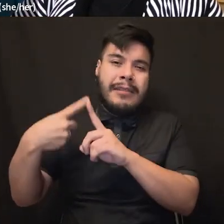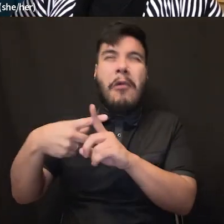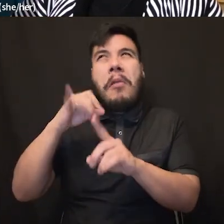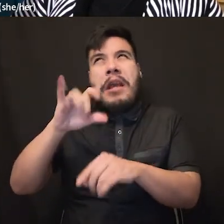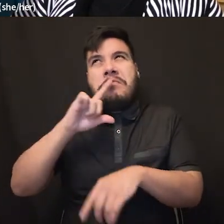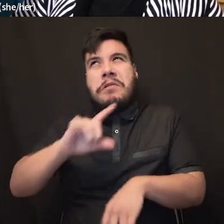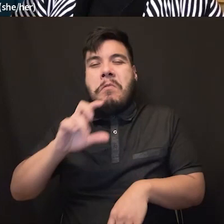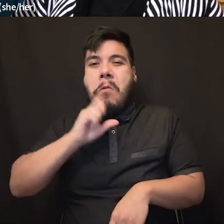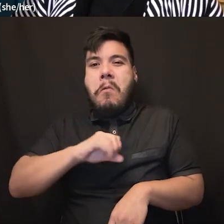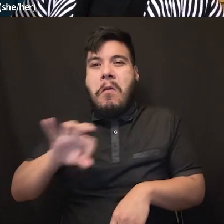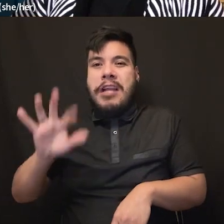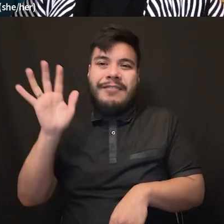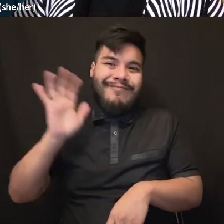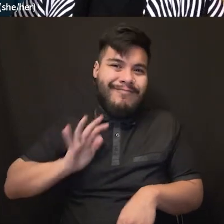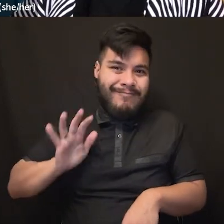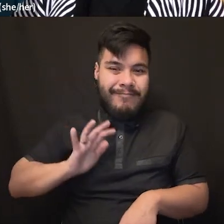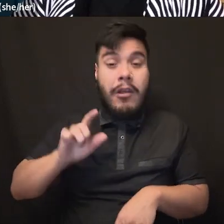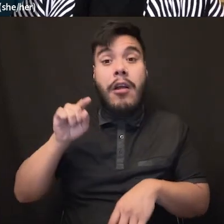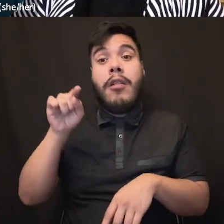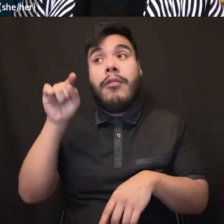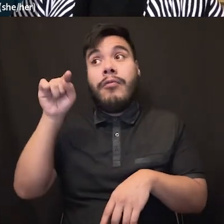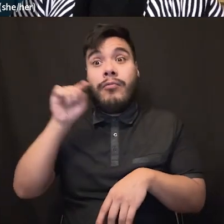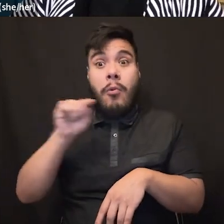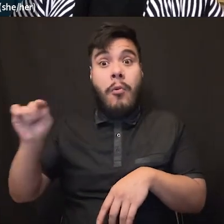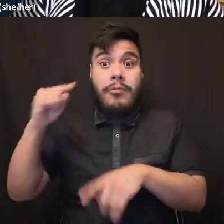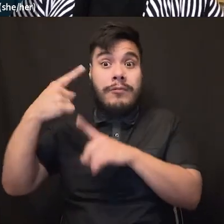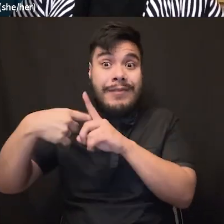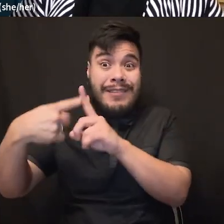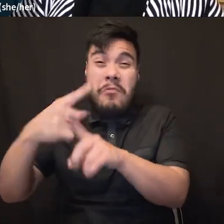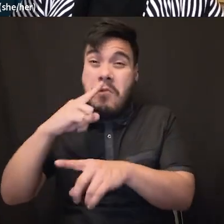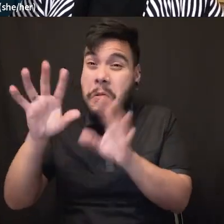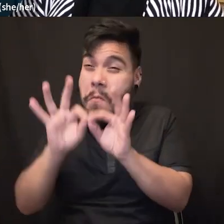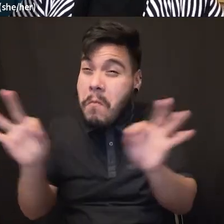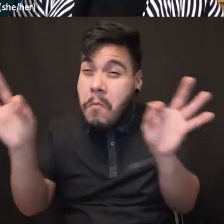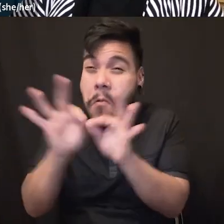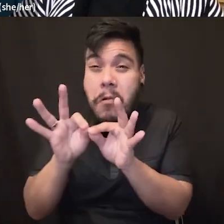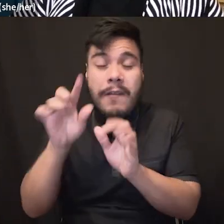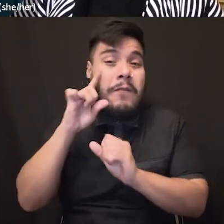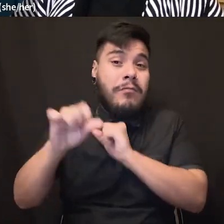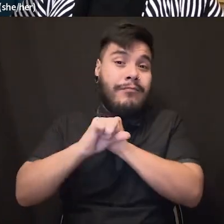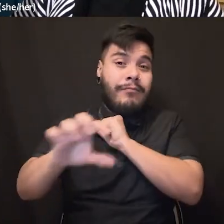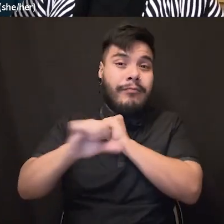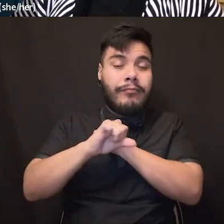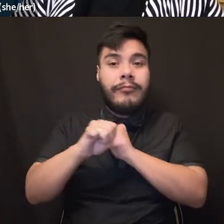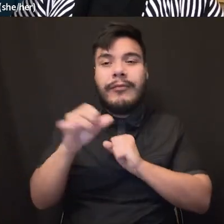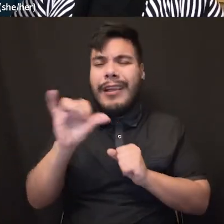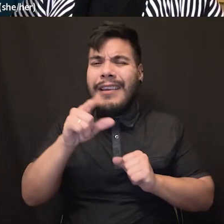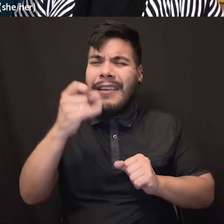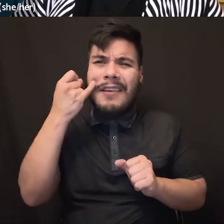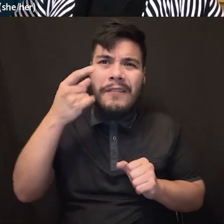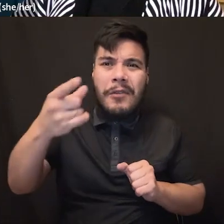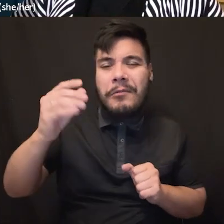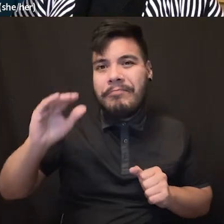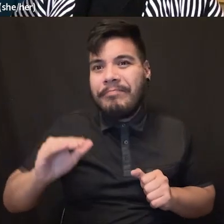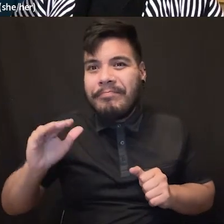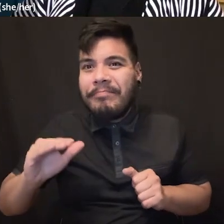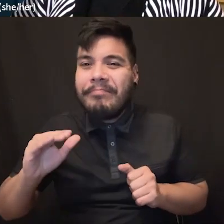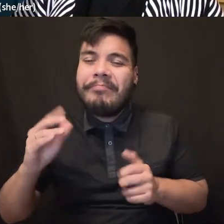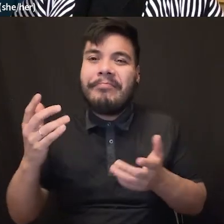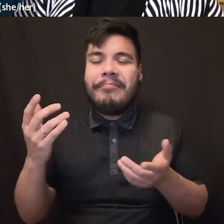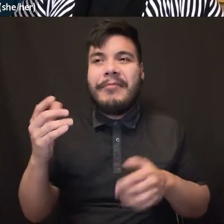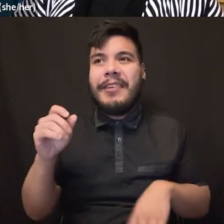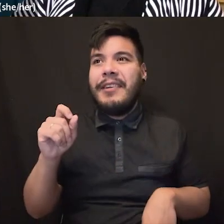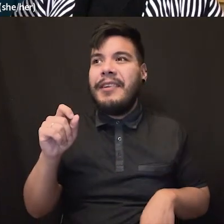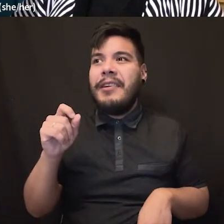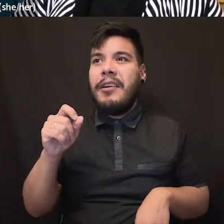school television thing, but it was like, these are the months that are really important for advertising. So we've got to, like, if you're a kid and you remember this, it's like, this is